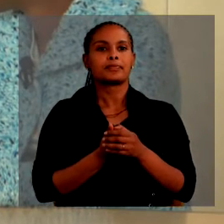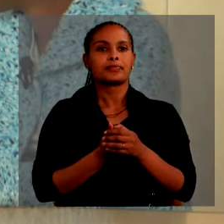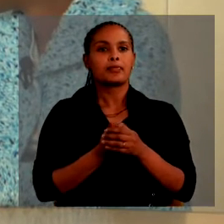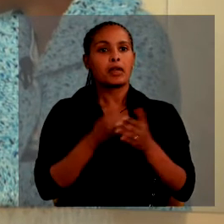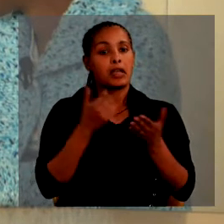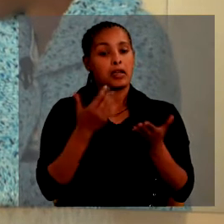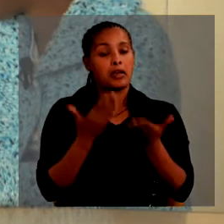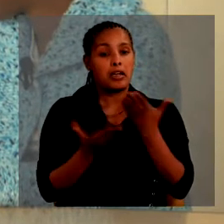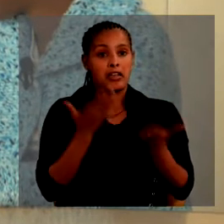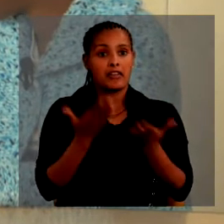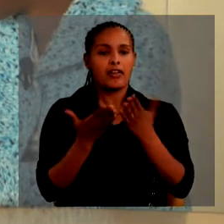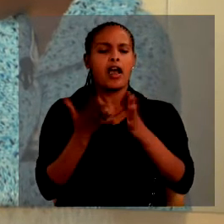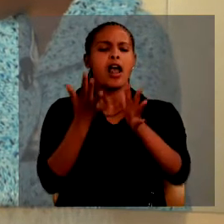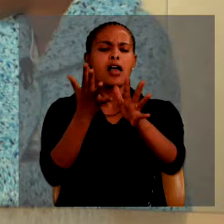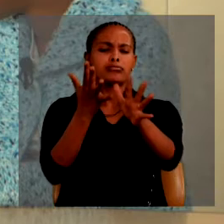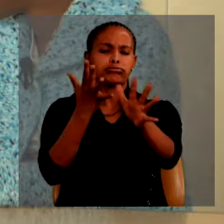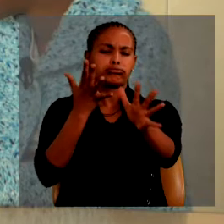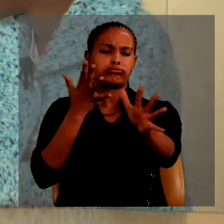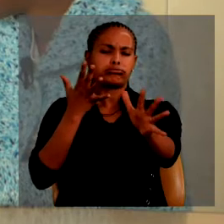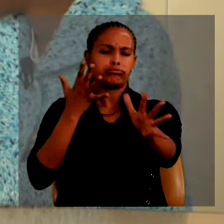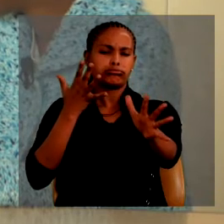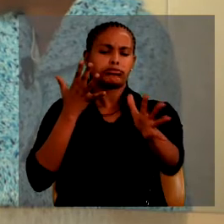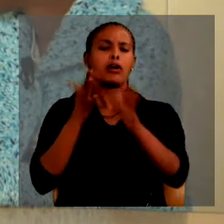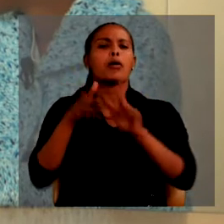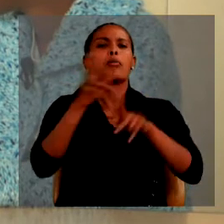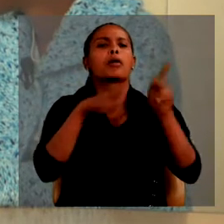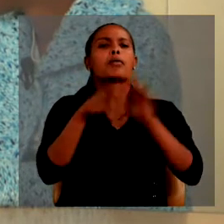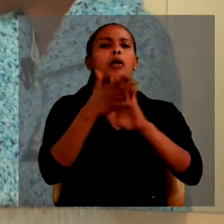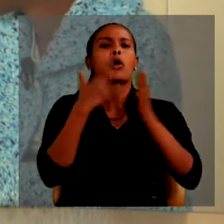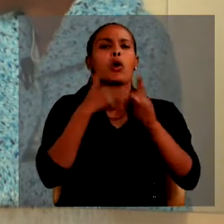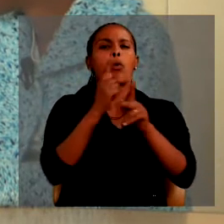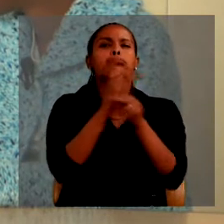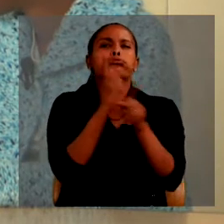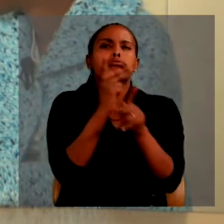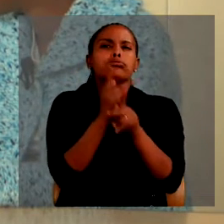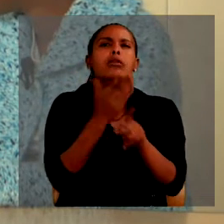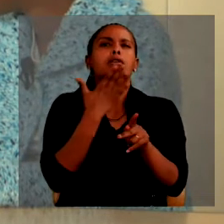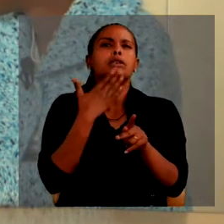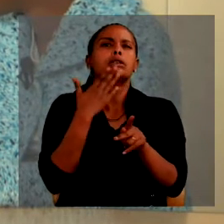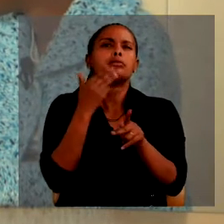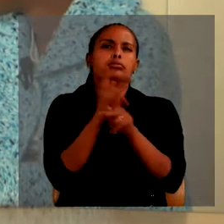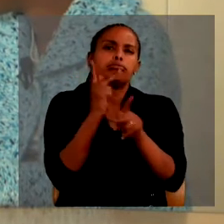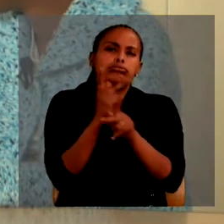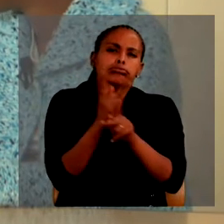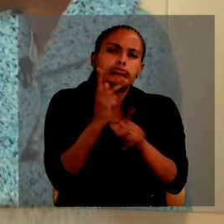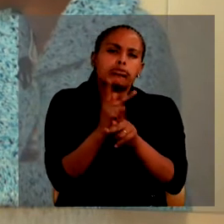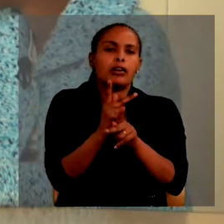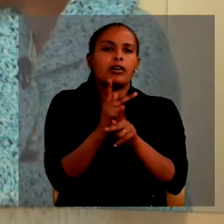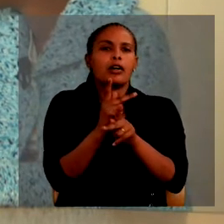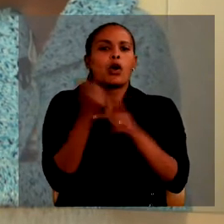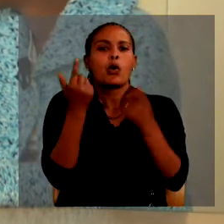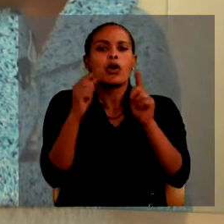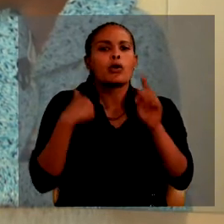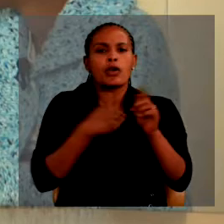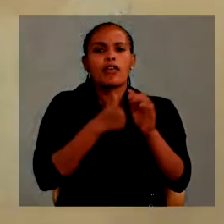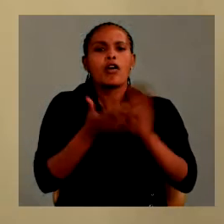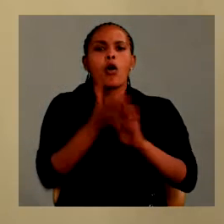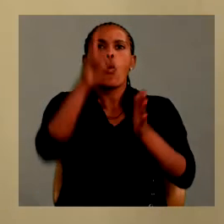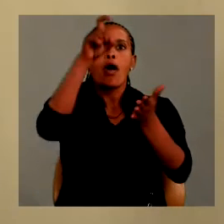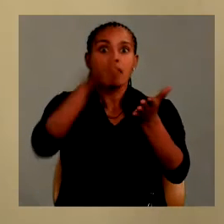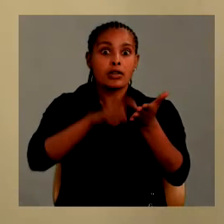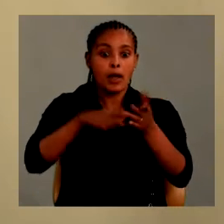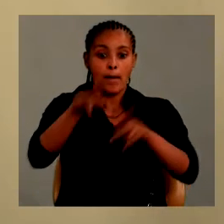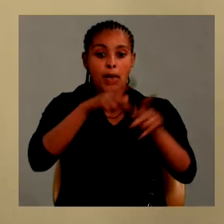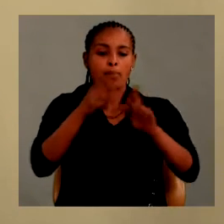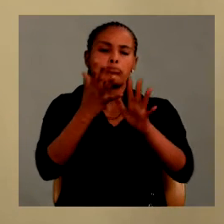If there is a line of people waiting to take sugar home, when you have 1,000